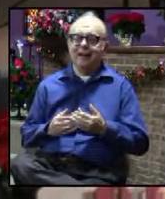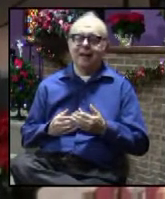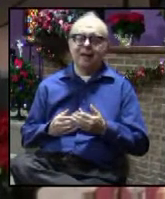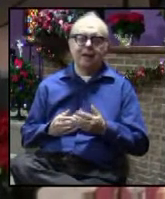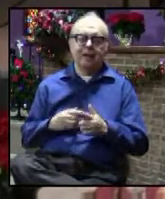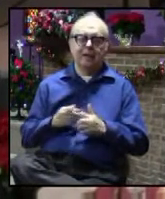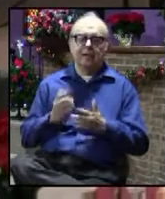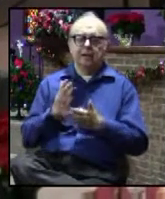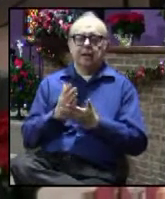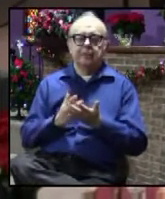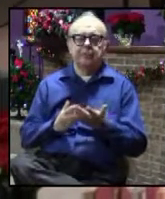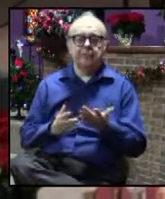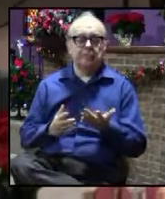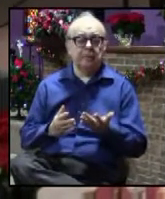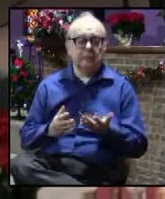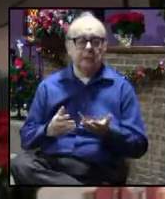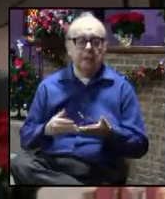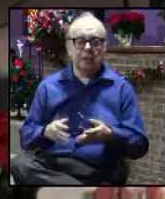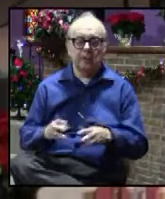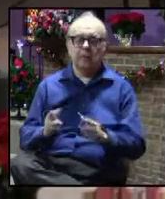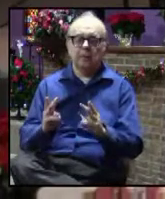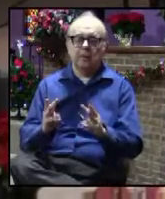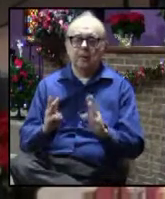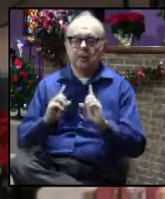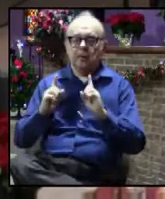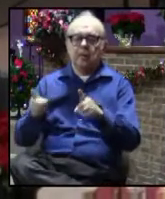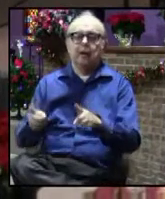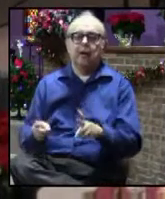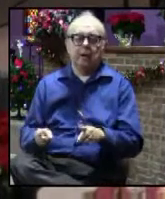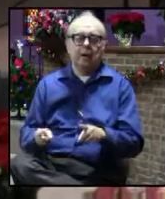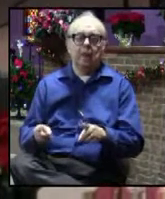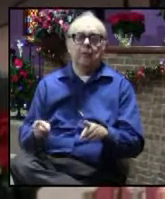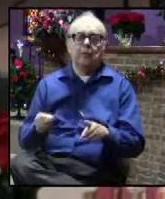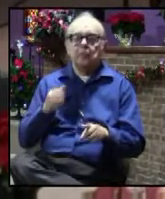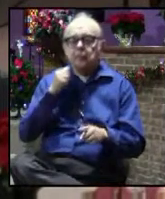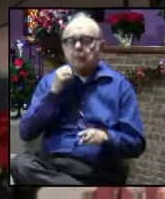And then somewhere along the line, I went out with a girl who had dark hair.